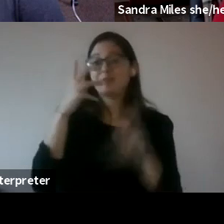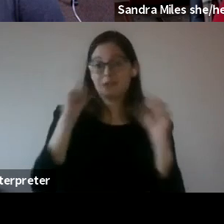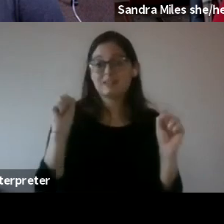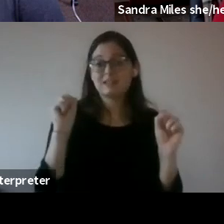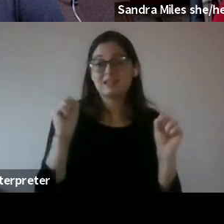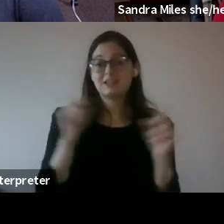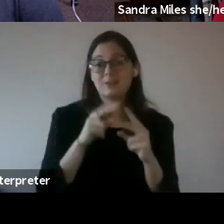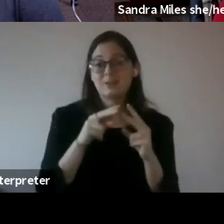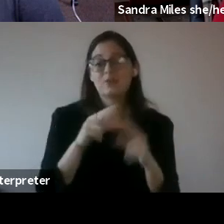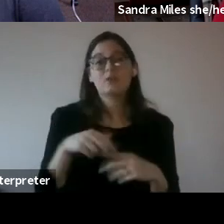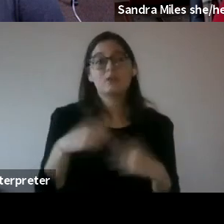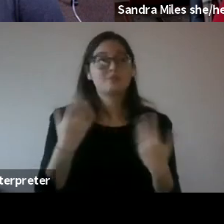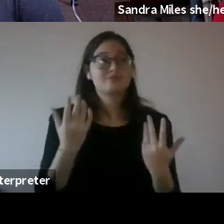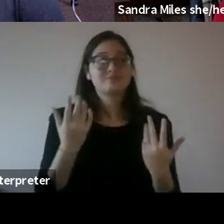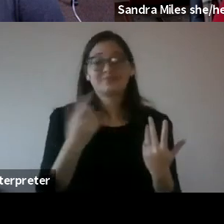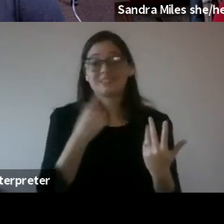I say you just keep,